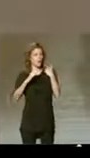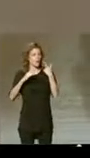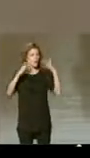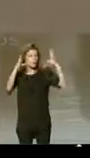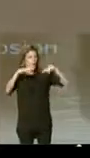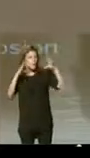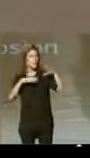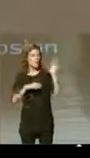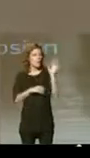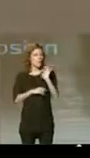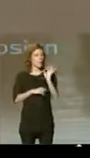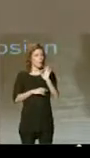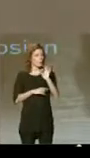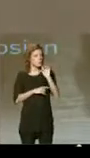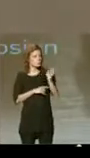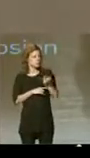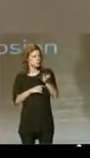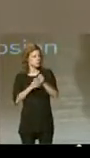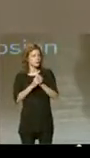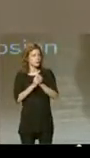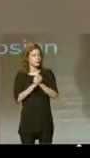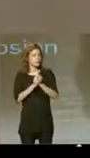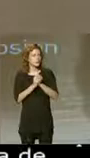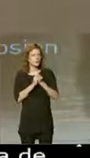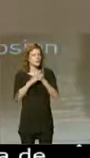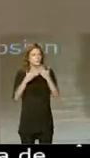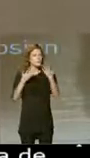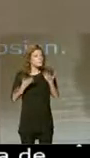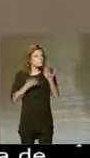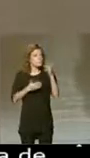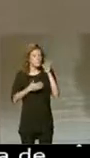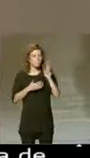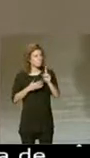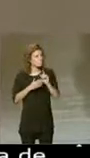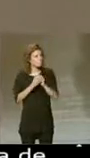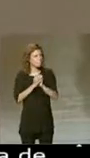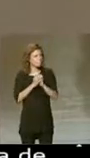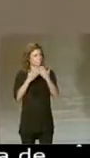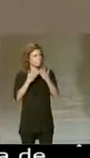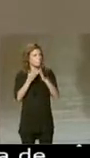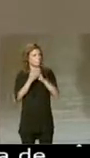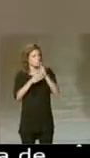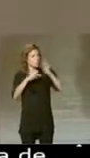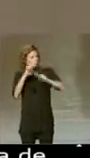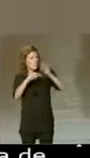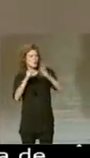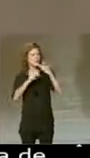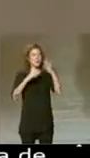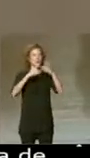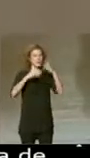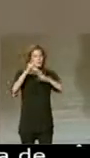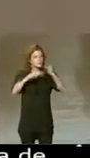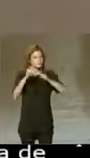We need a shelter. We need a house that protects us against the weather, against the water, the rain, and the